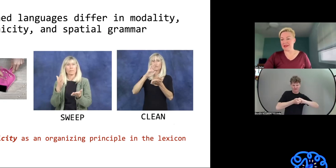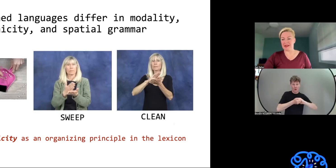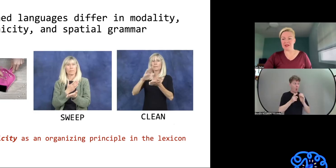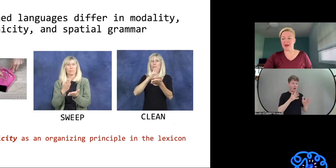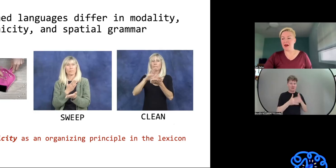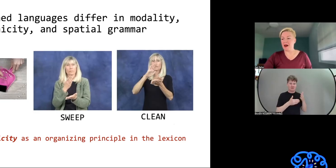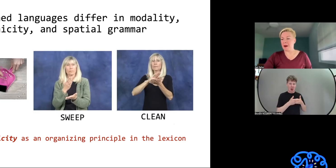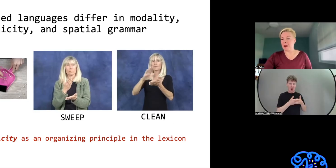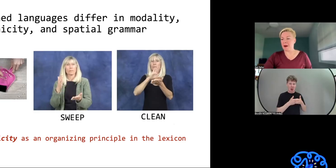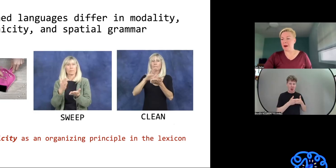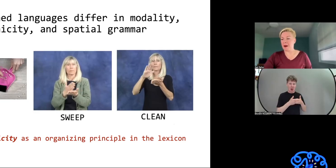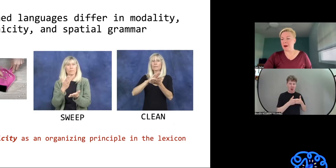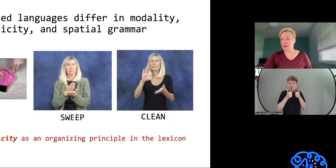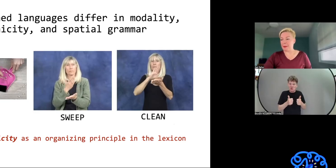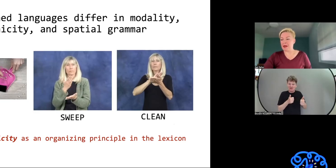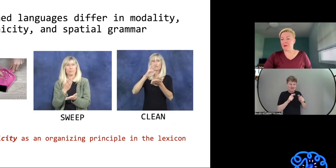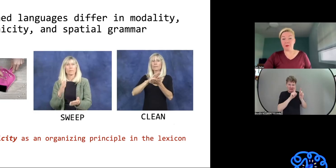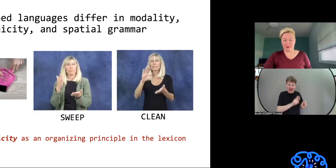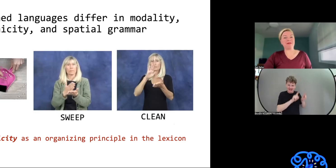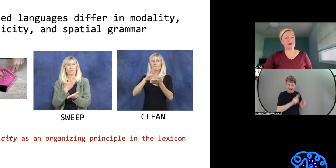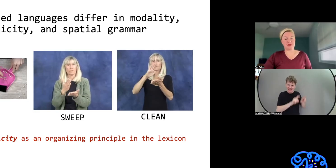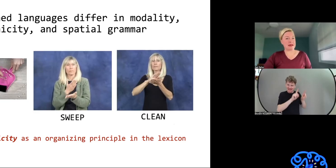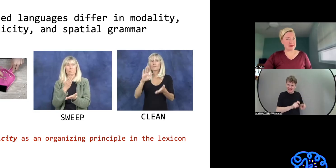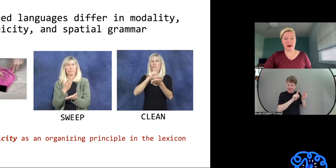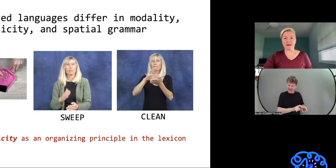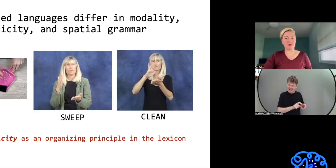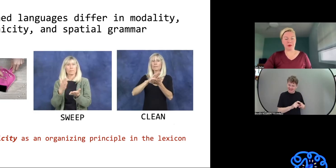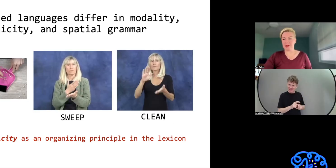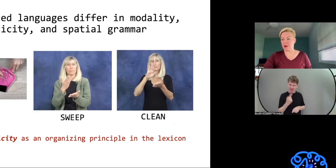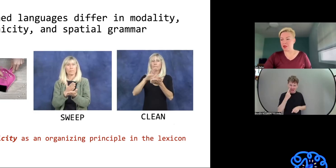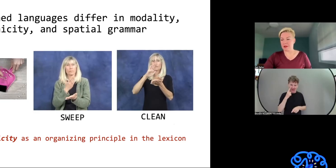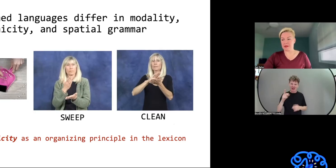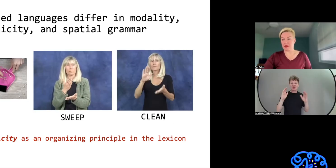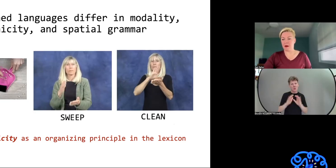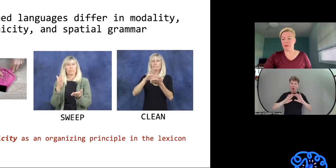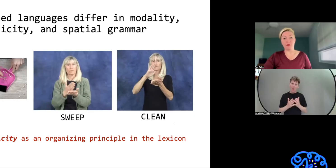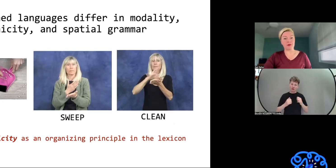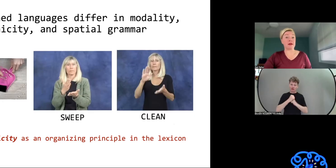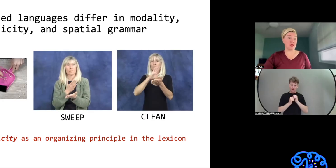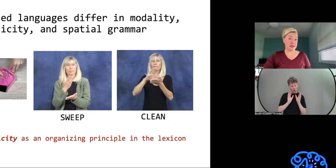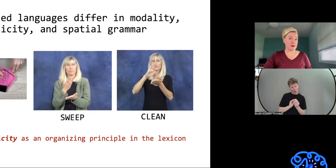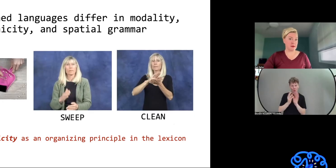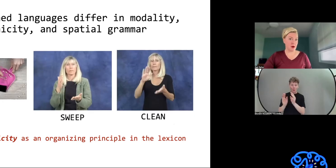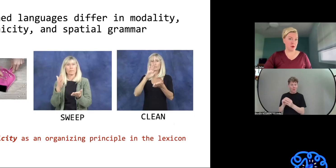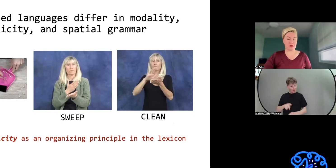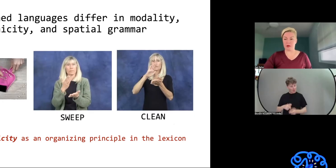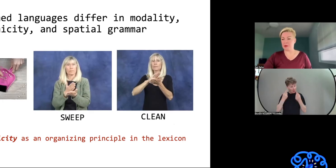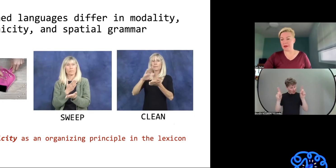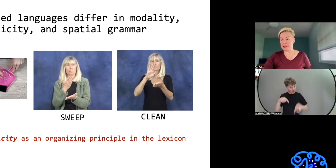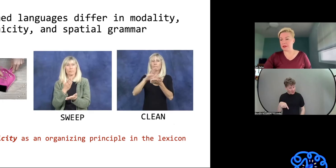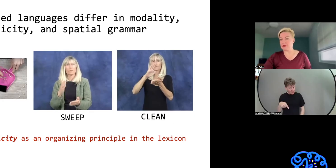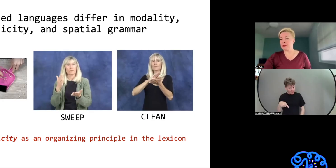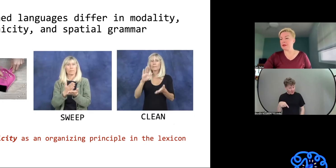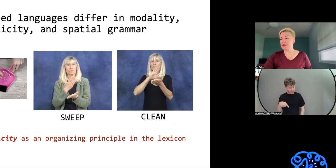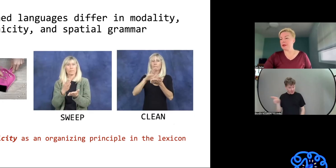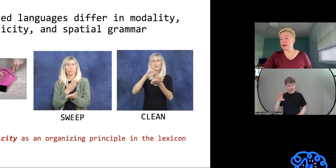test case for these to test out these small world structures and to see whether they hold across